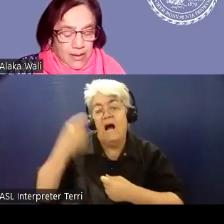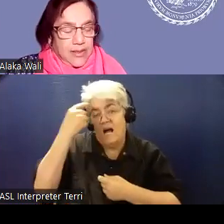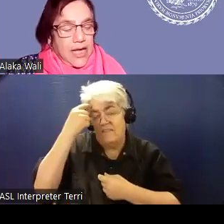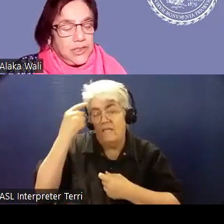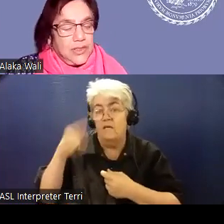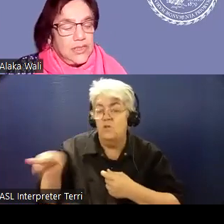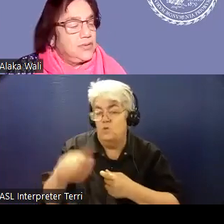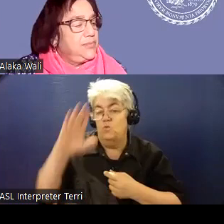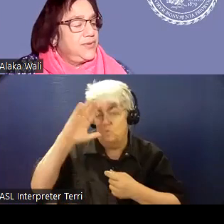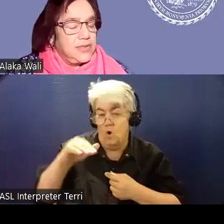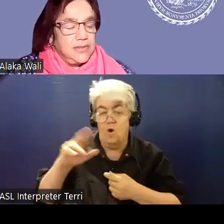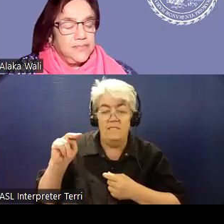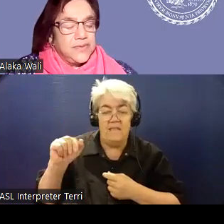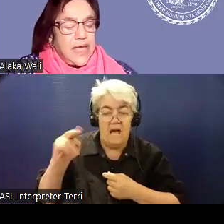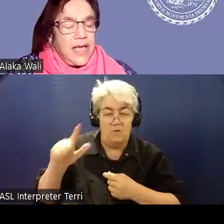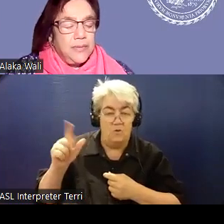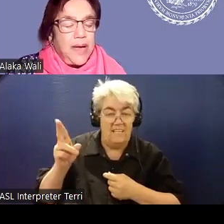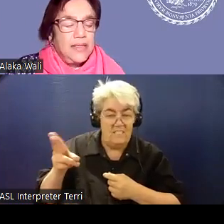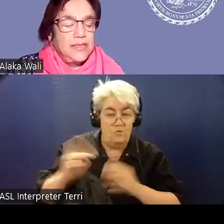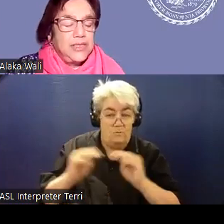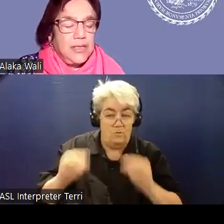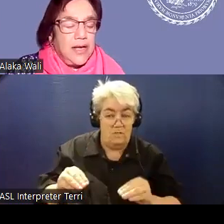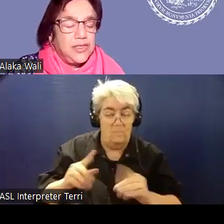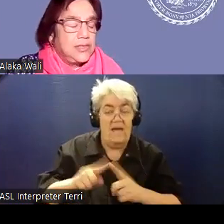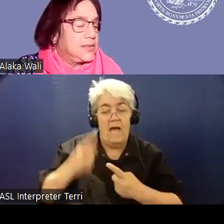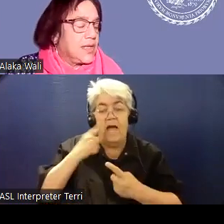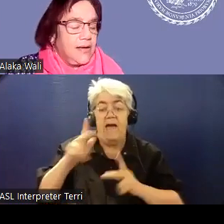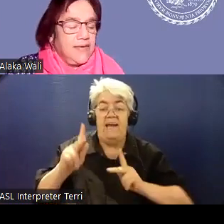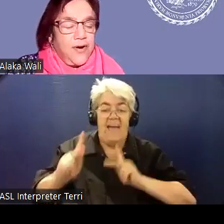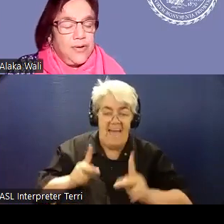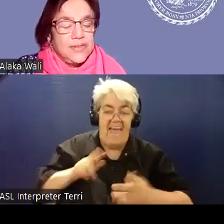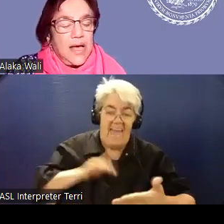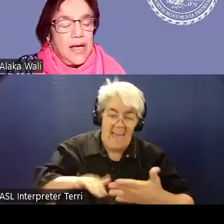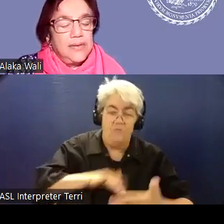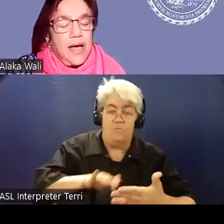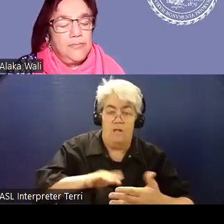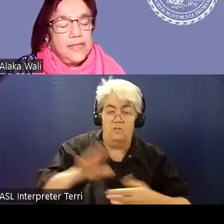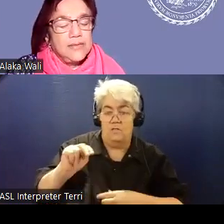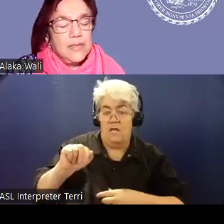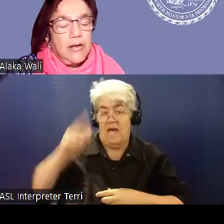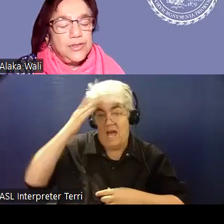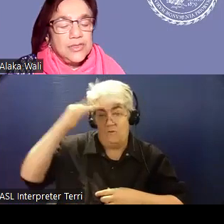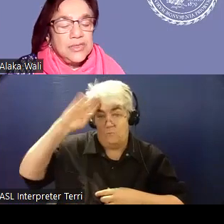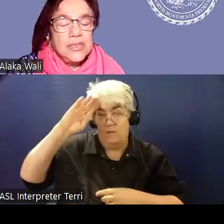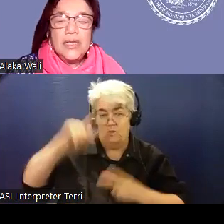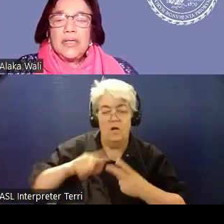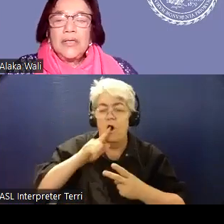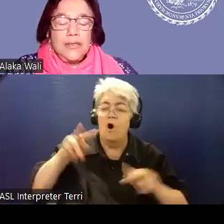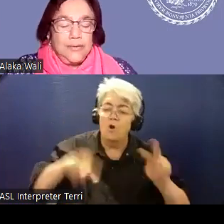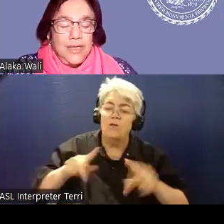familiar, Natural History Museum anthropology collections focus on non-Western